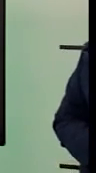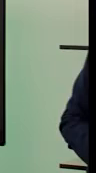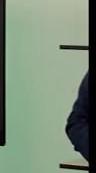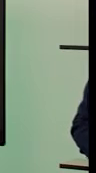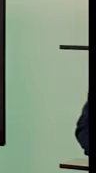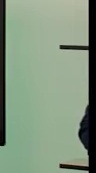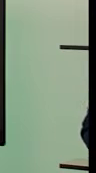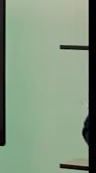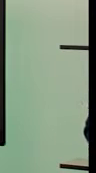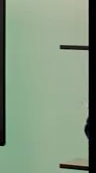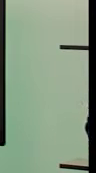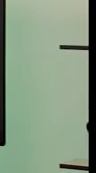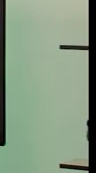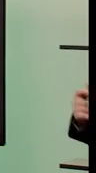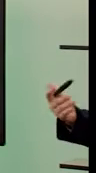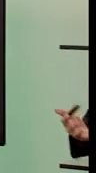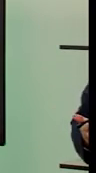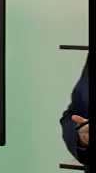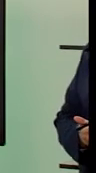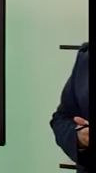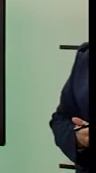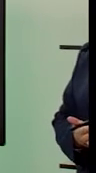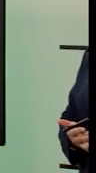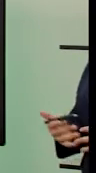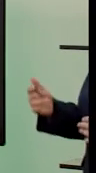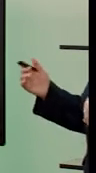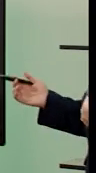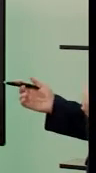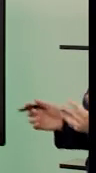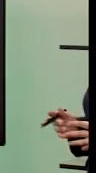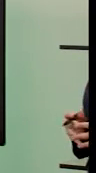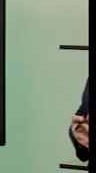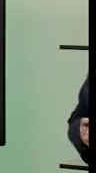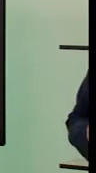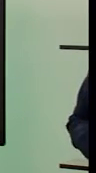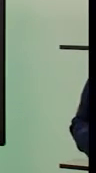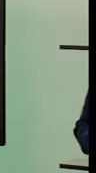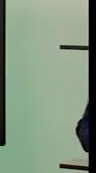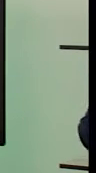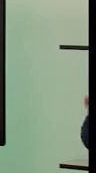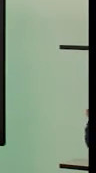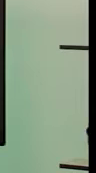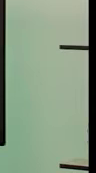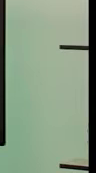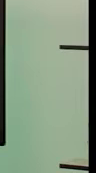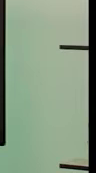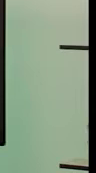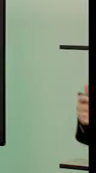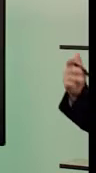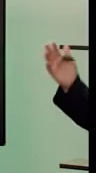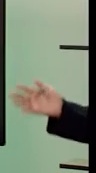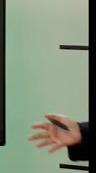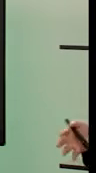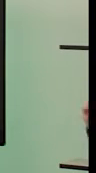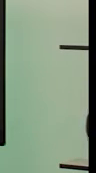A registered letter. A registered letter is a postal service which, for